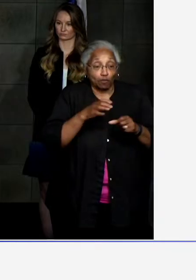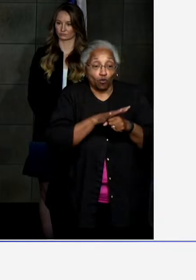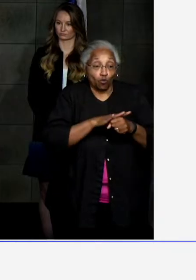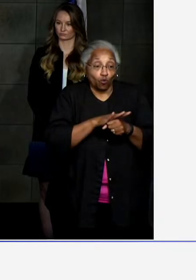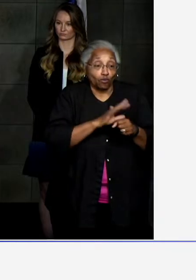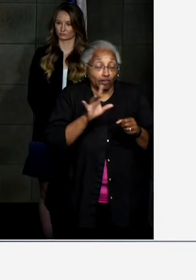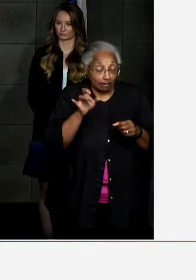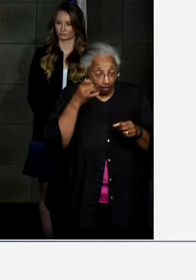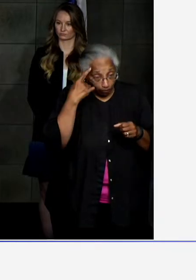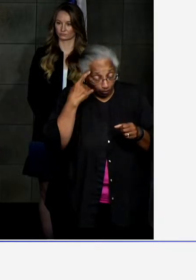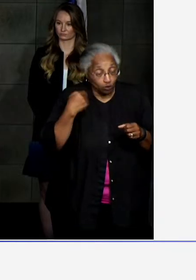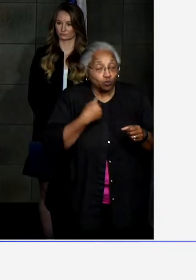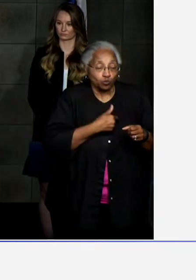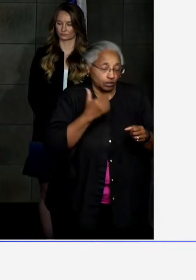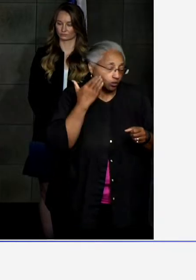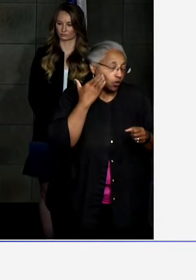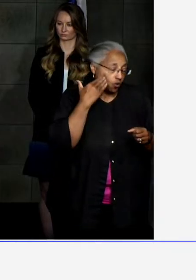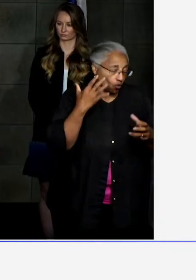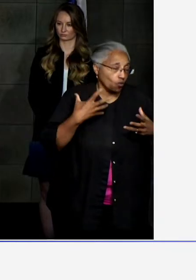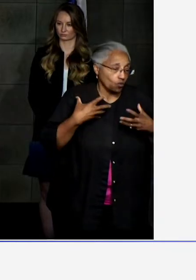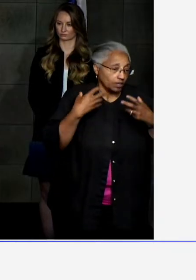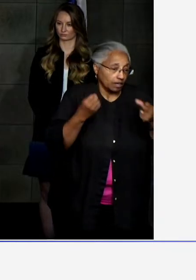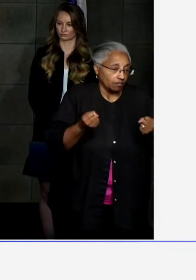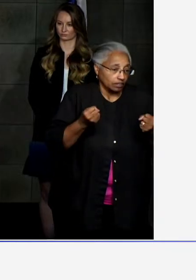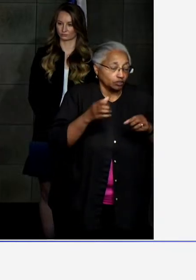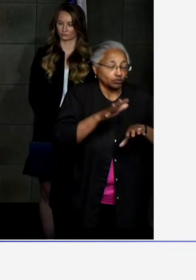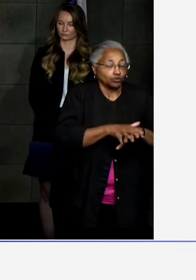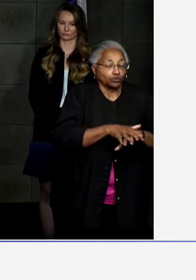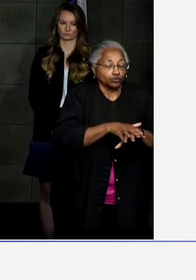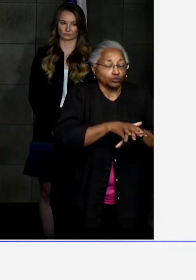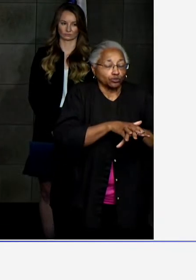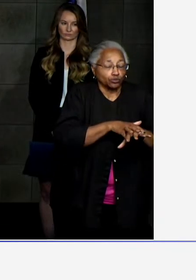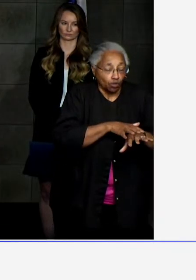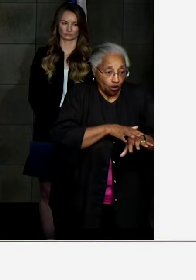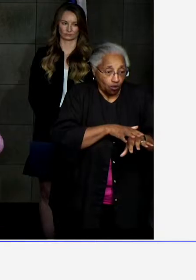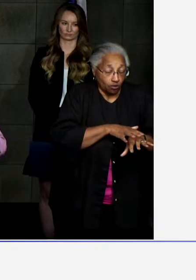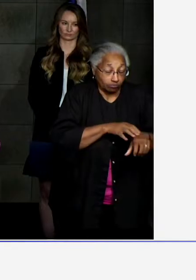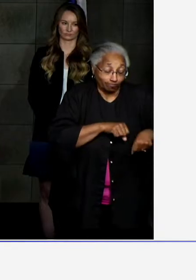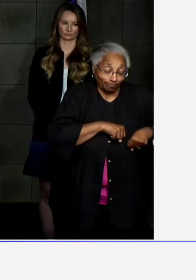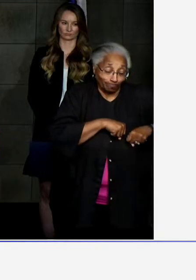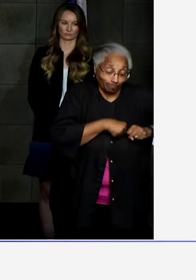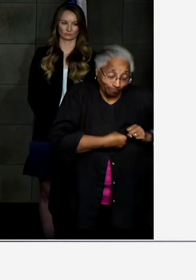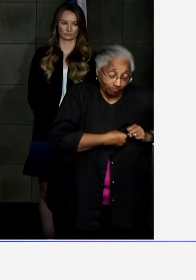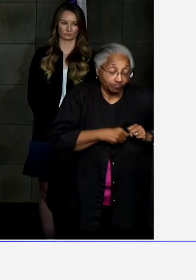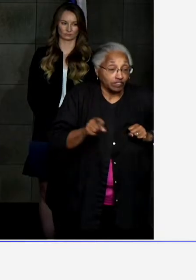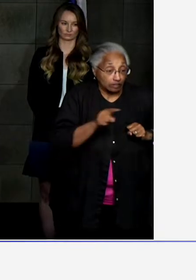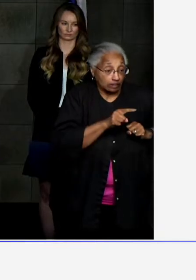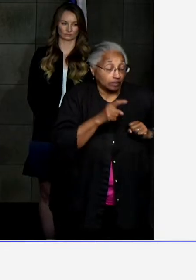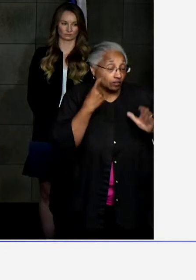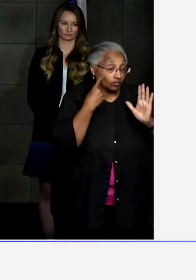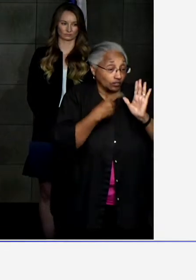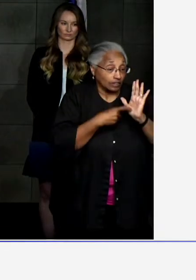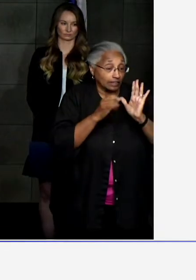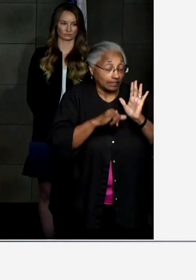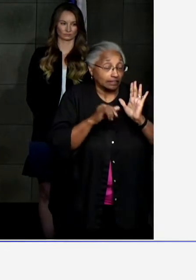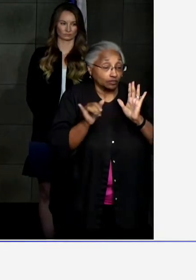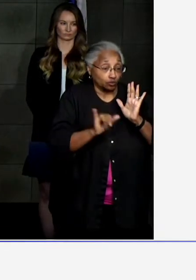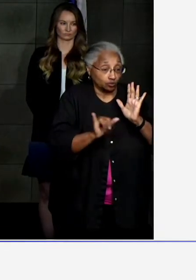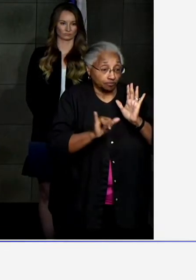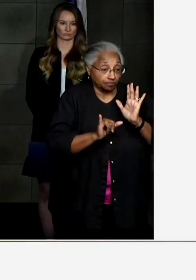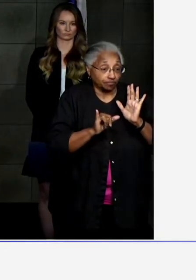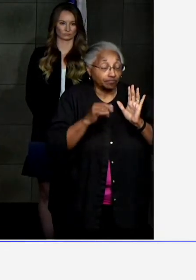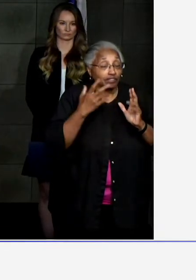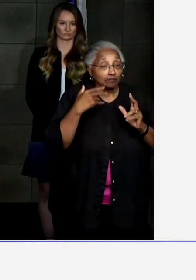we know recovery is extremely slow, heartbreakingly slow. And they will acknowledge that too, because it's a bureaucracy. It's